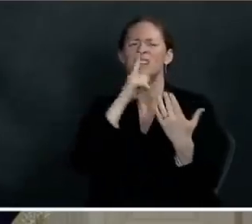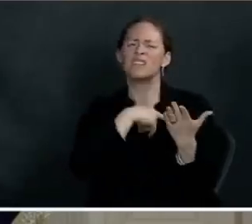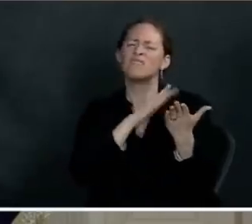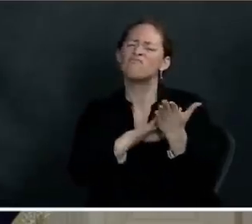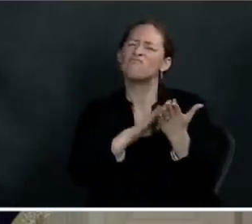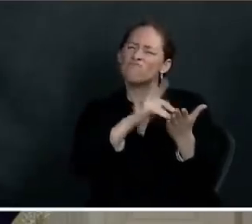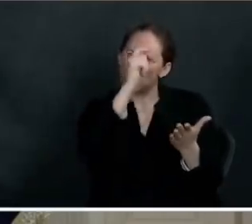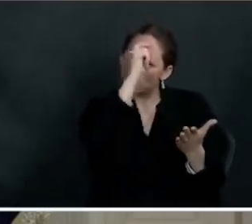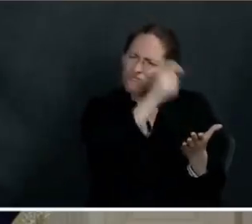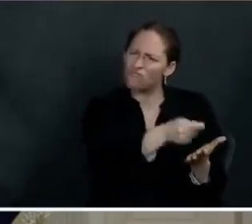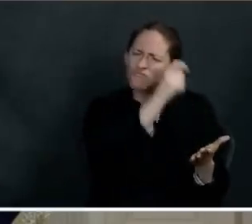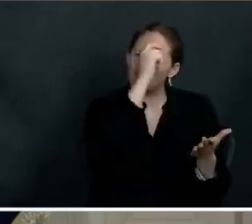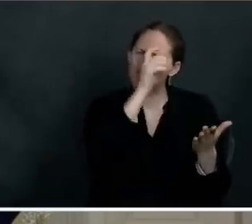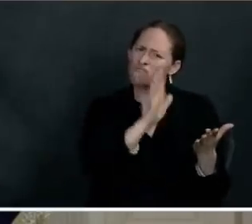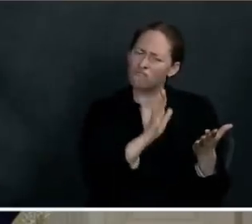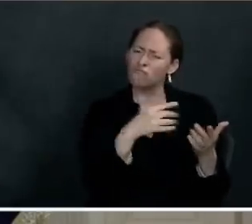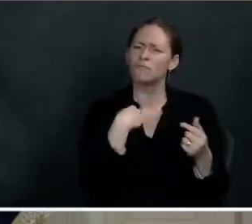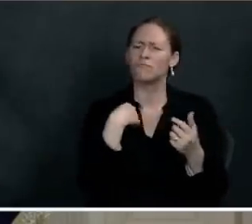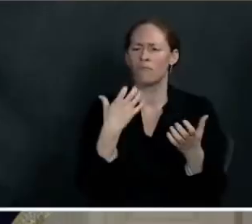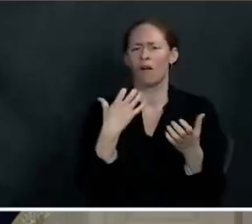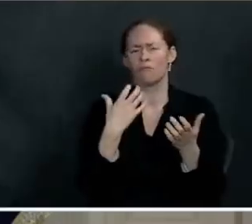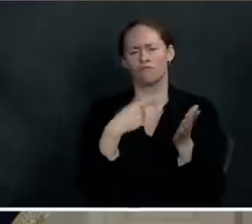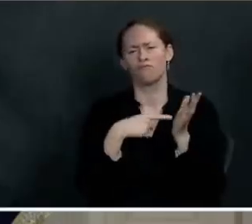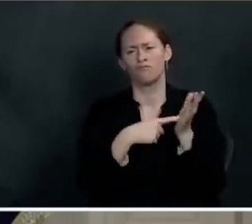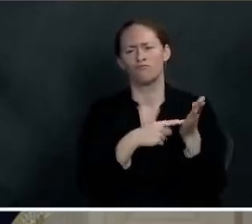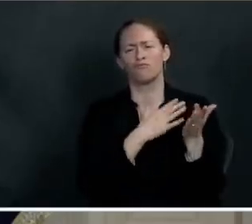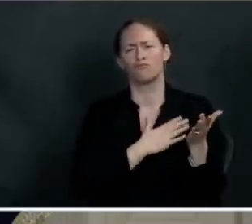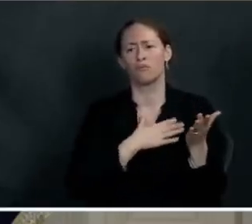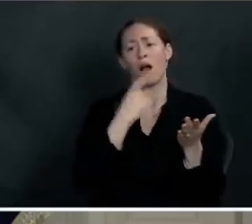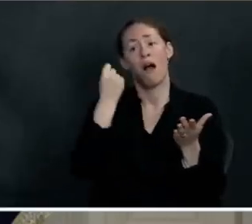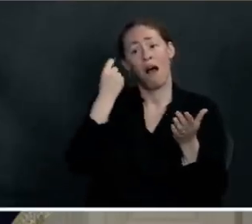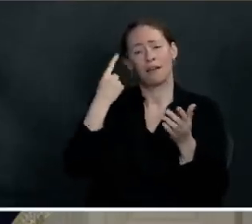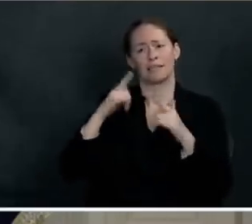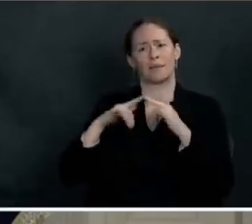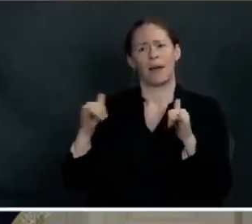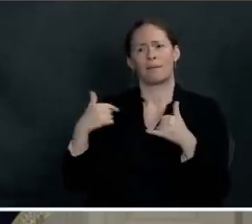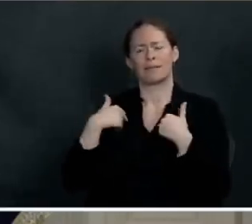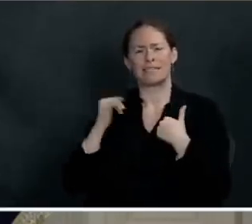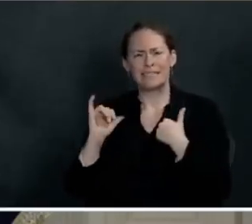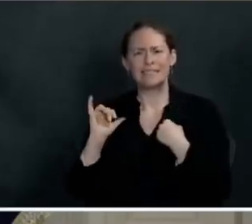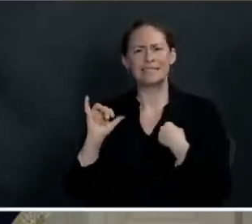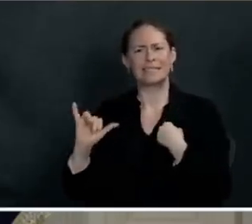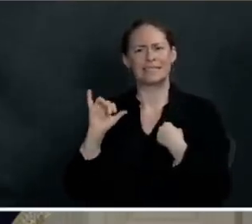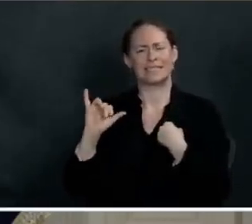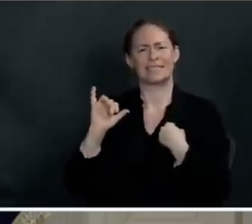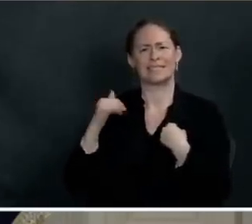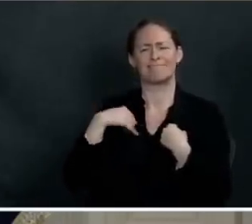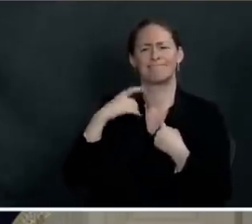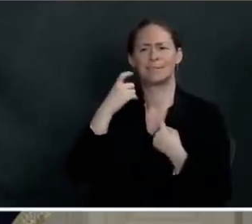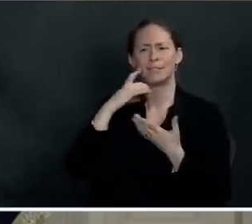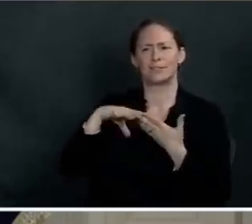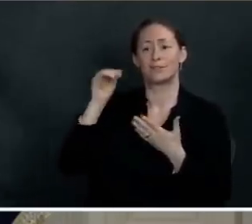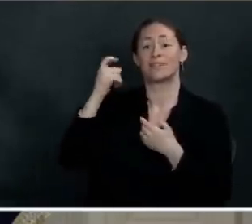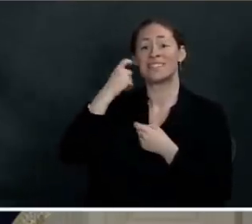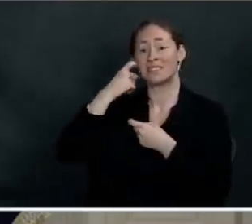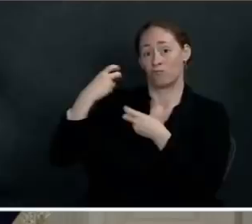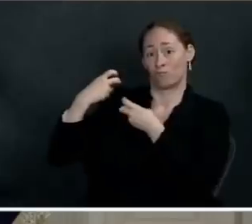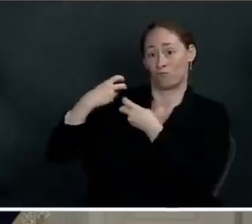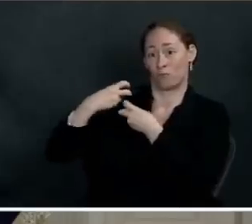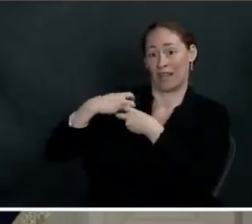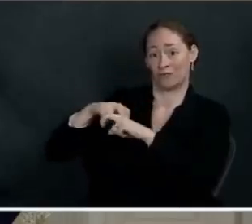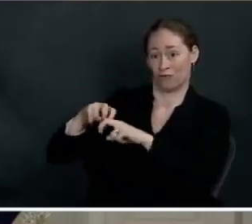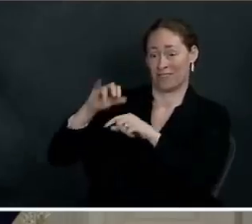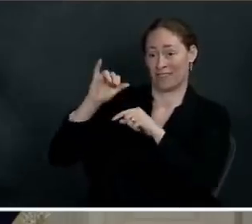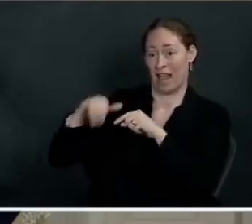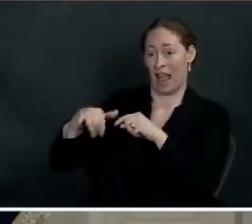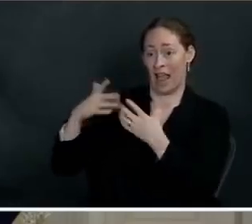no secret that we have recently discovered in the final days of the transition, and it wasn't until the final days we got the kind of